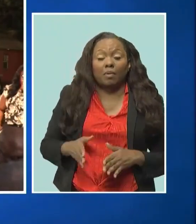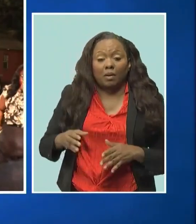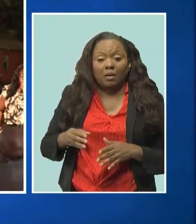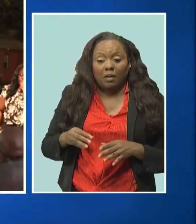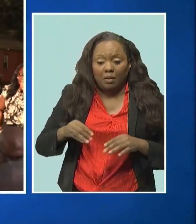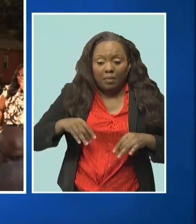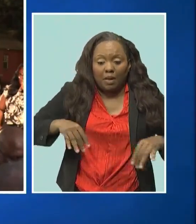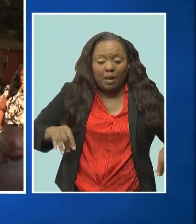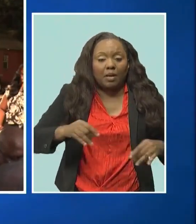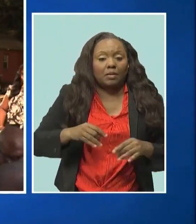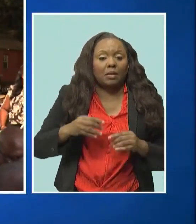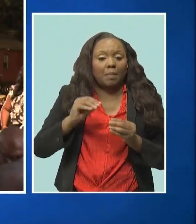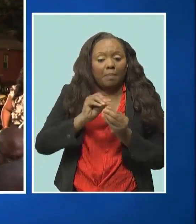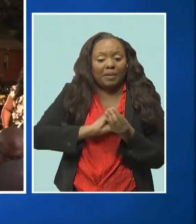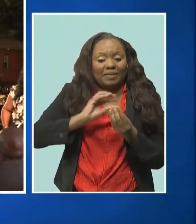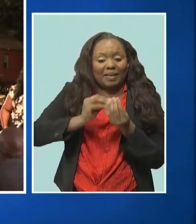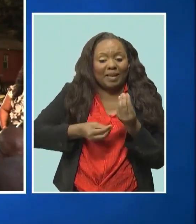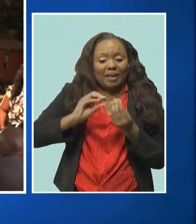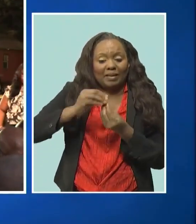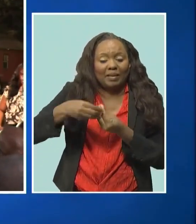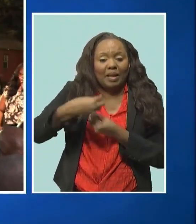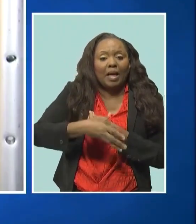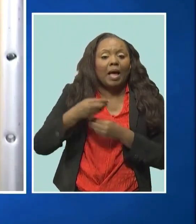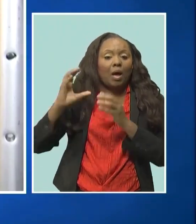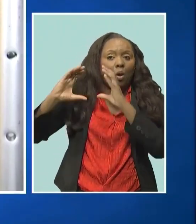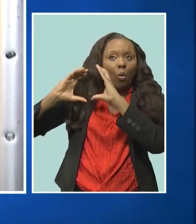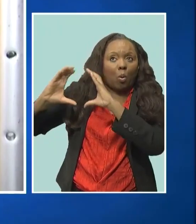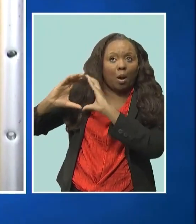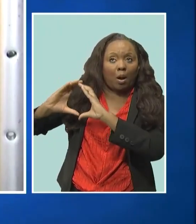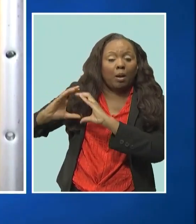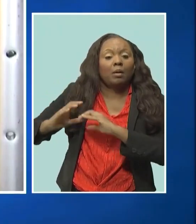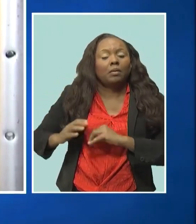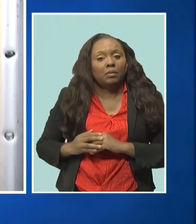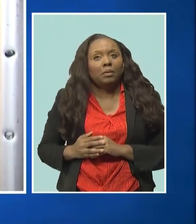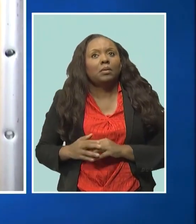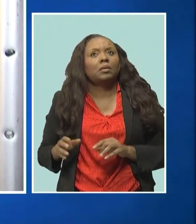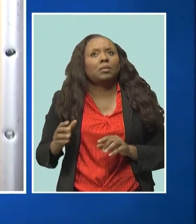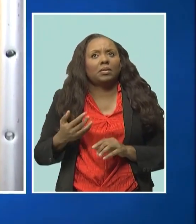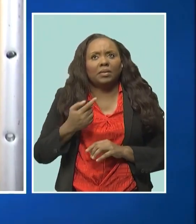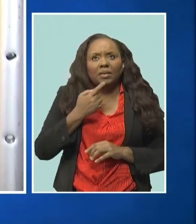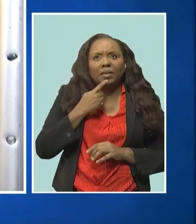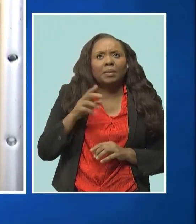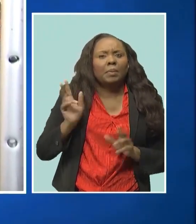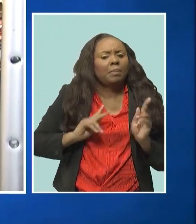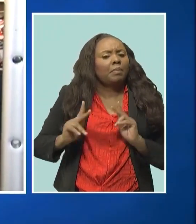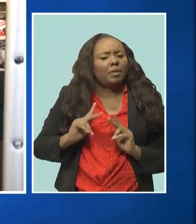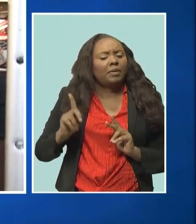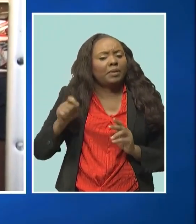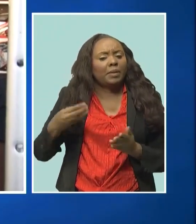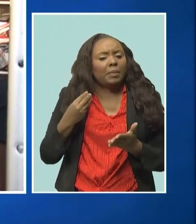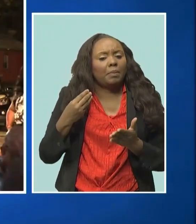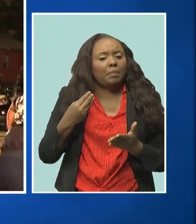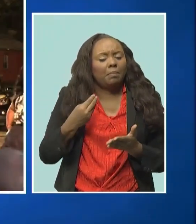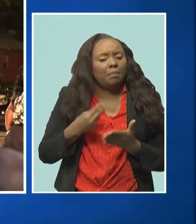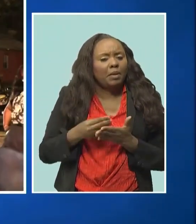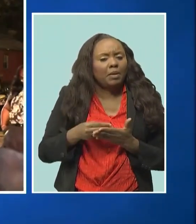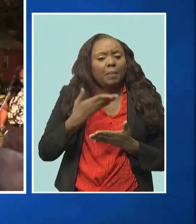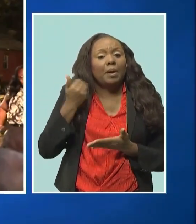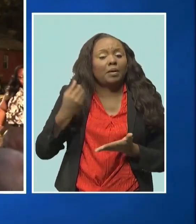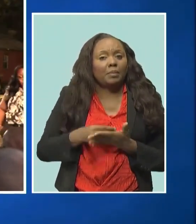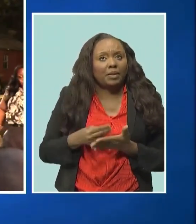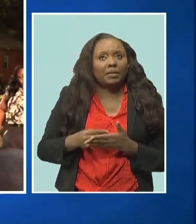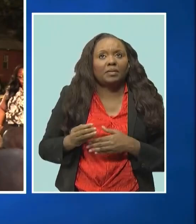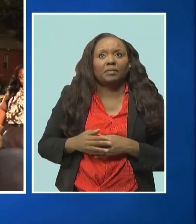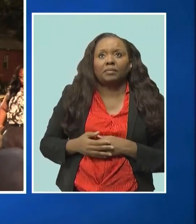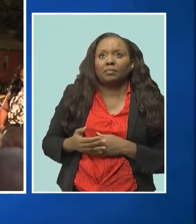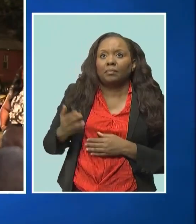farming and believes if people were better paid, they would farm, but also showed how the industry has changed. Right now,